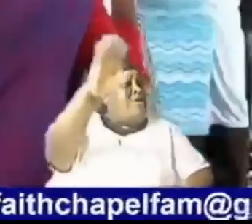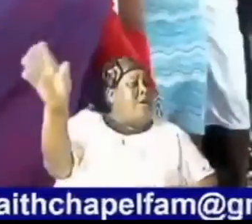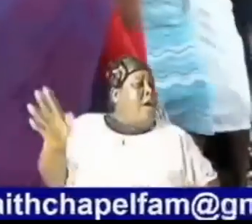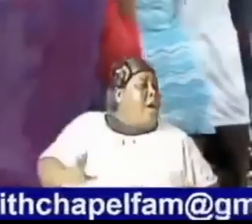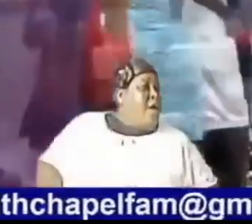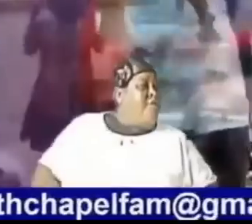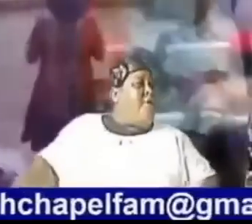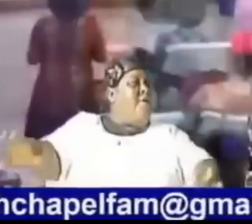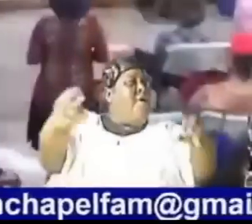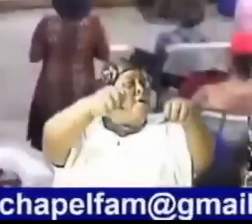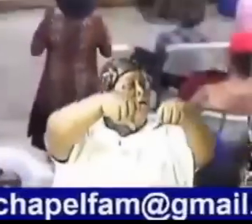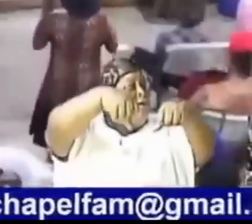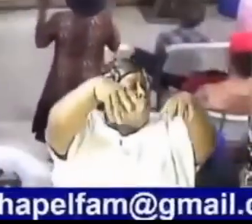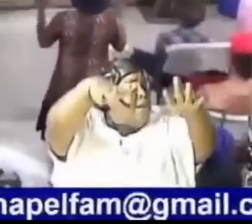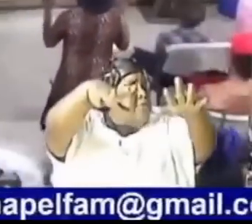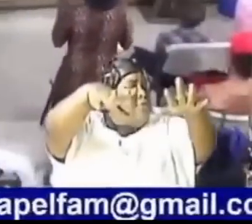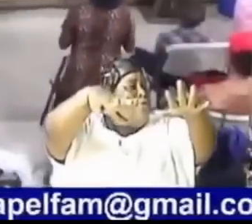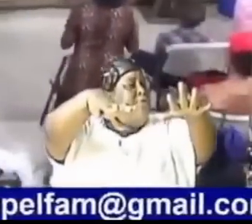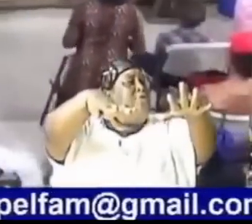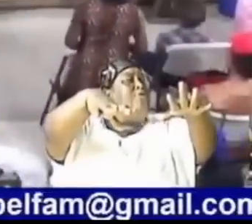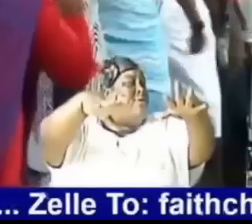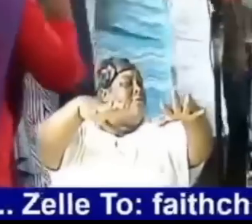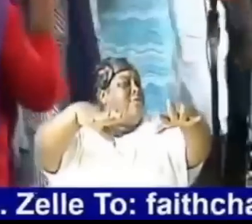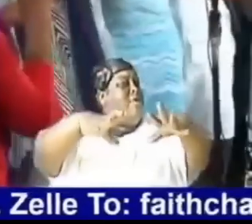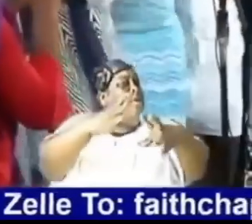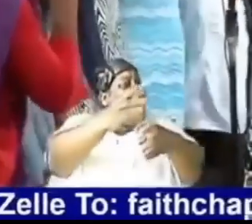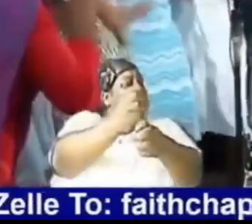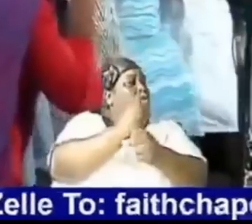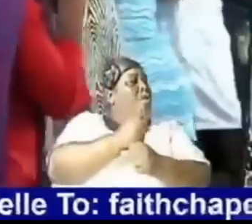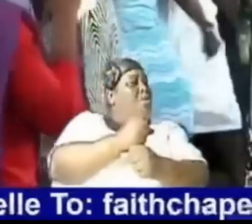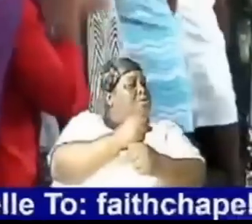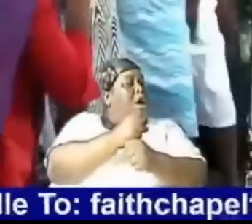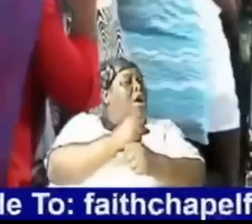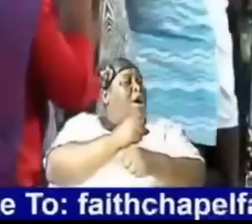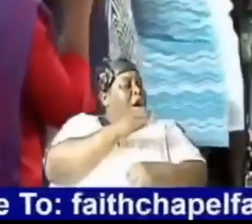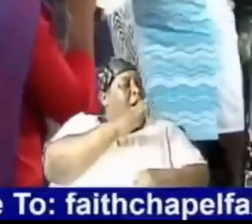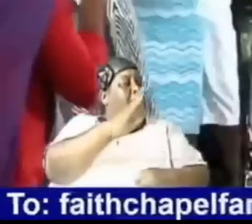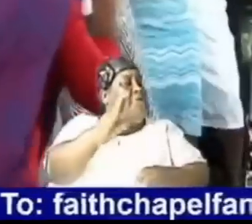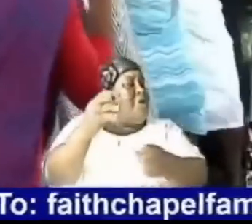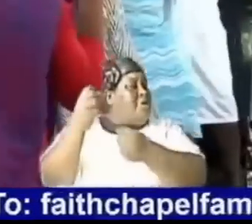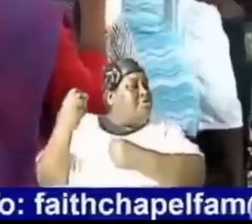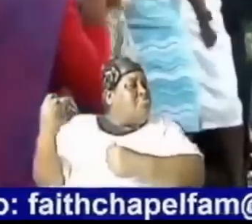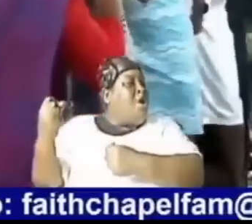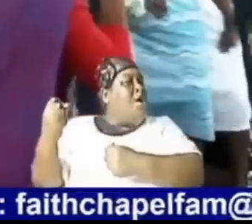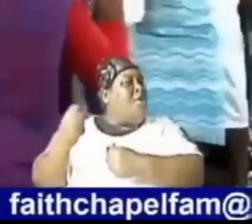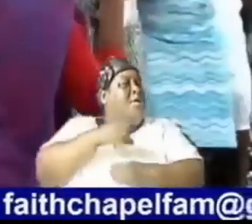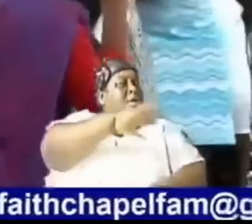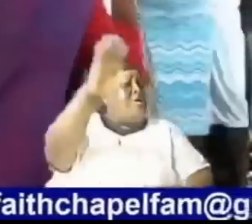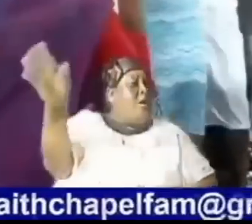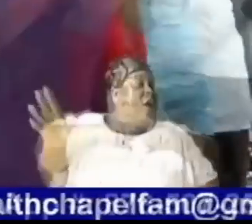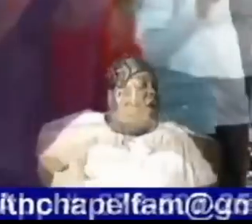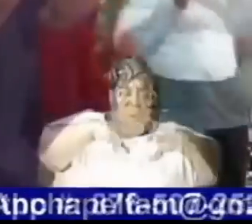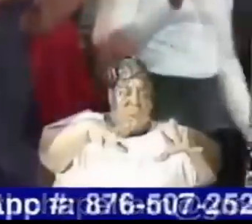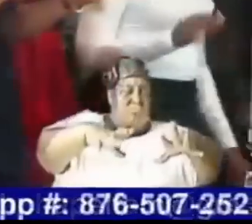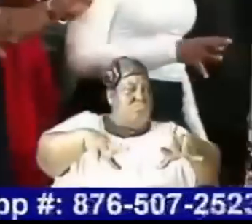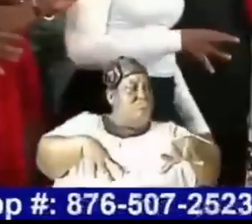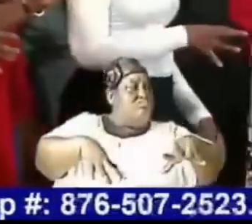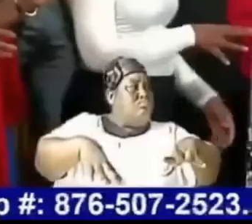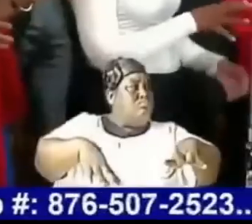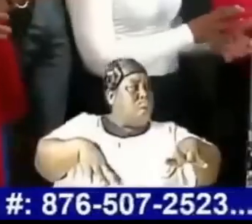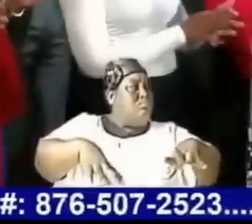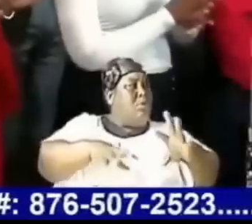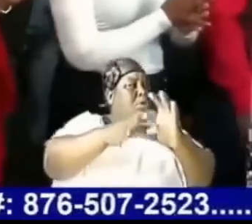souls. Contribution, $40, which covers both nights. Come and be blessed.